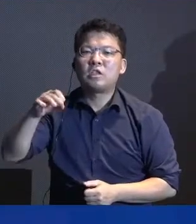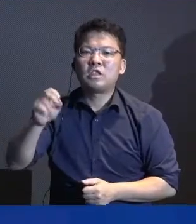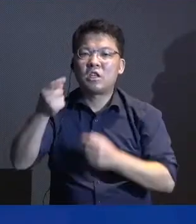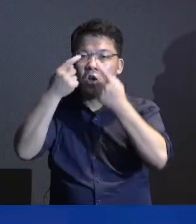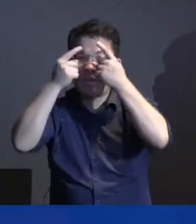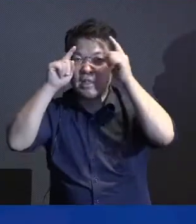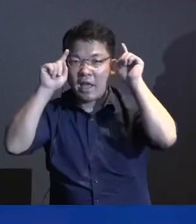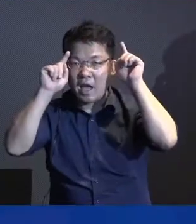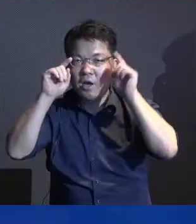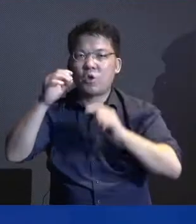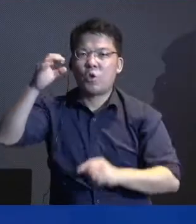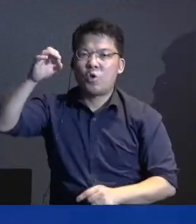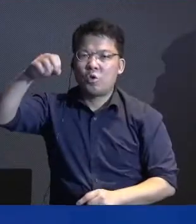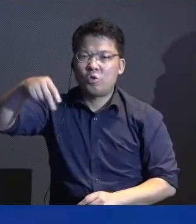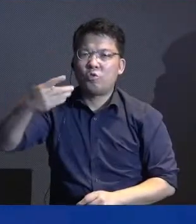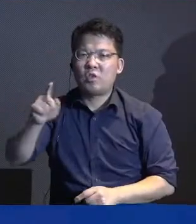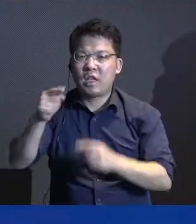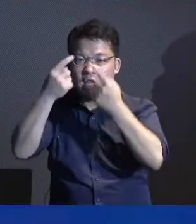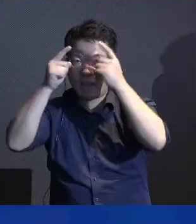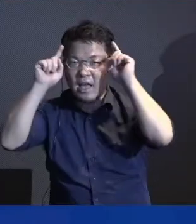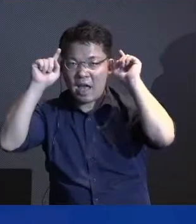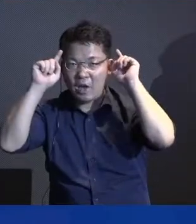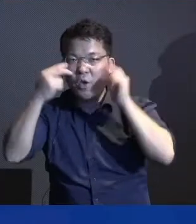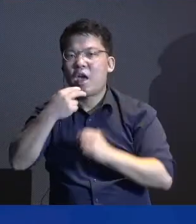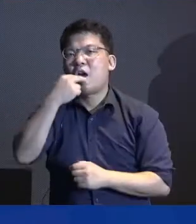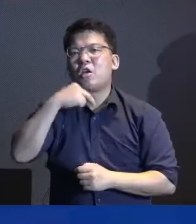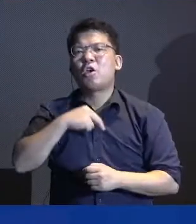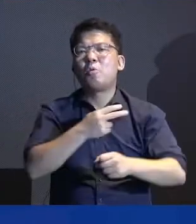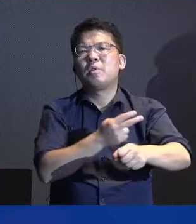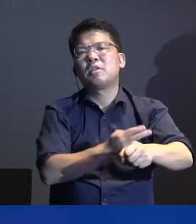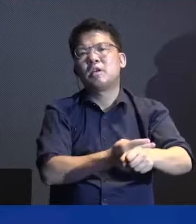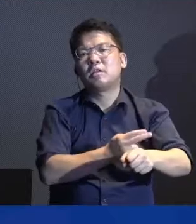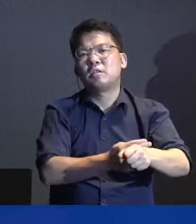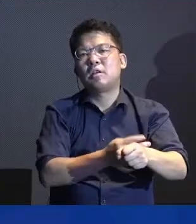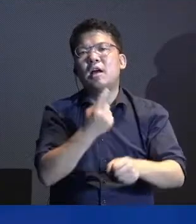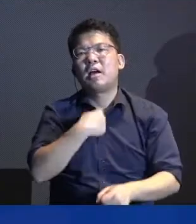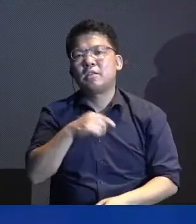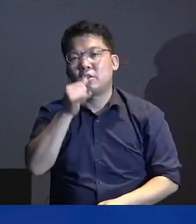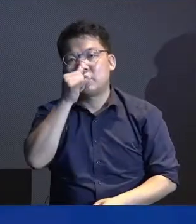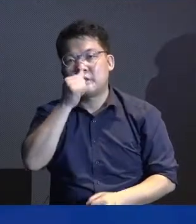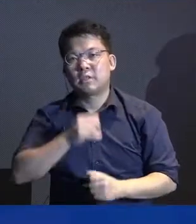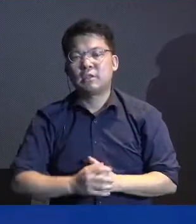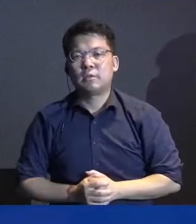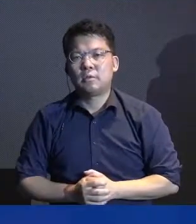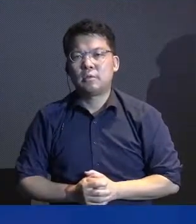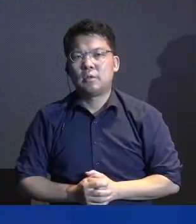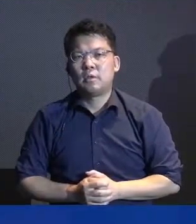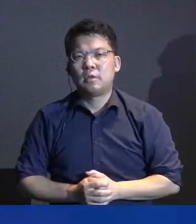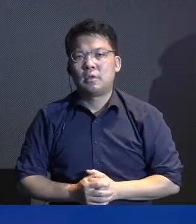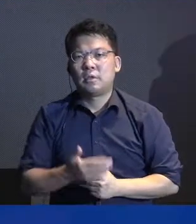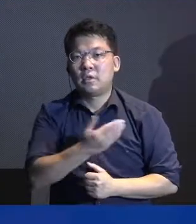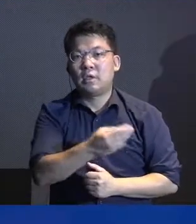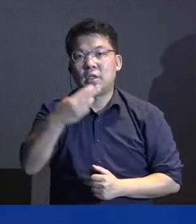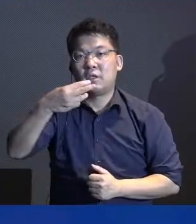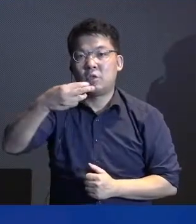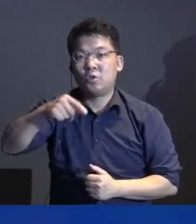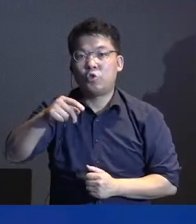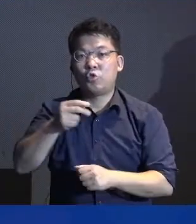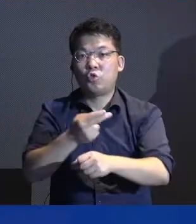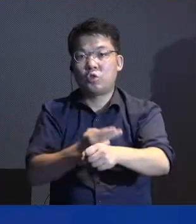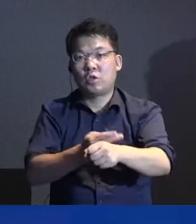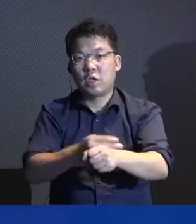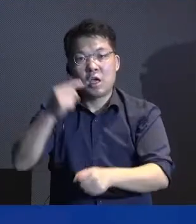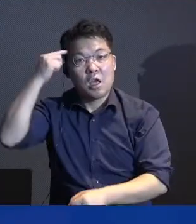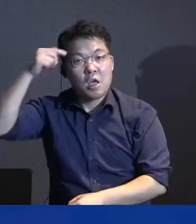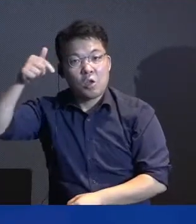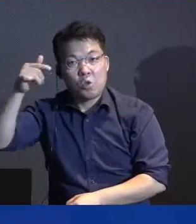at the University of Washington and University of Utah. Professor Ryu is an expert in brain science, psychiatry,